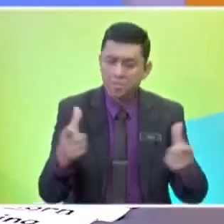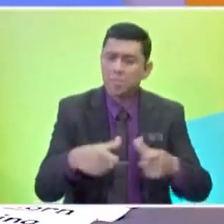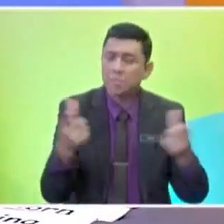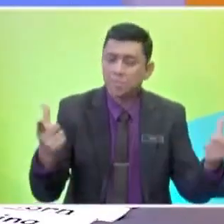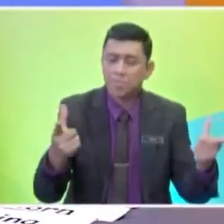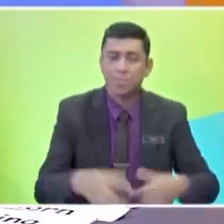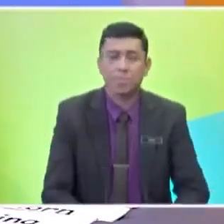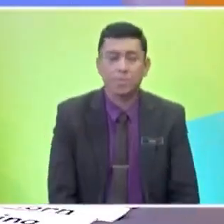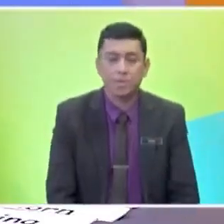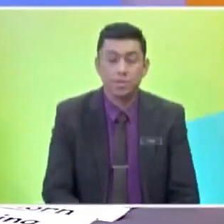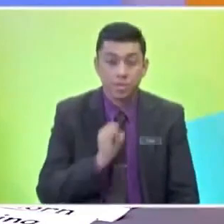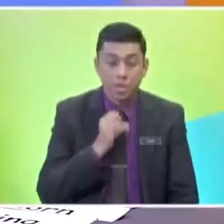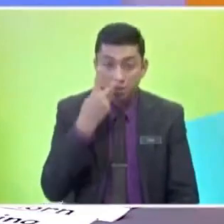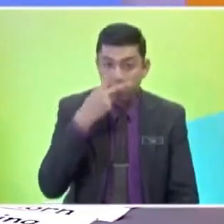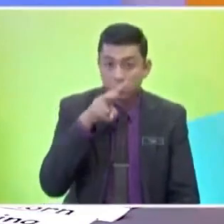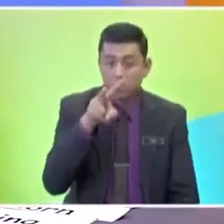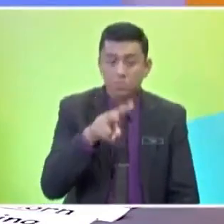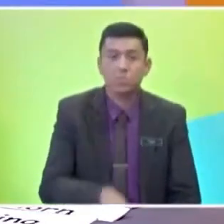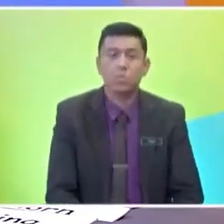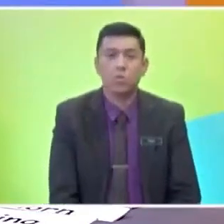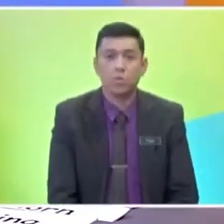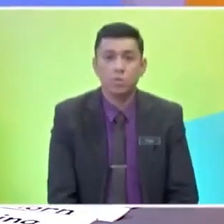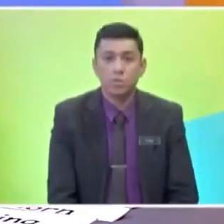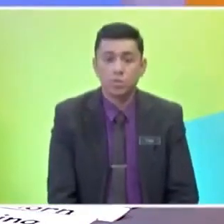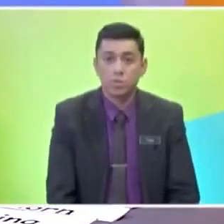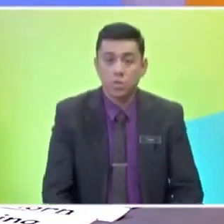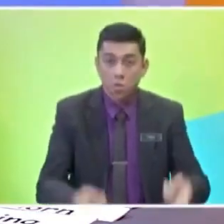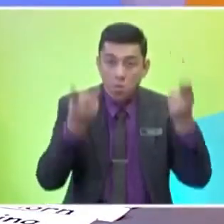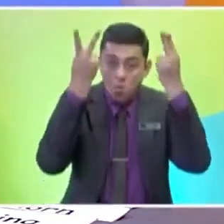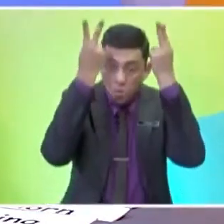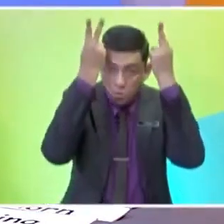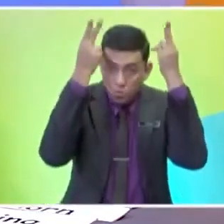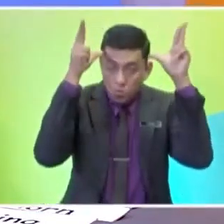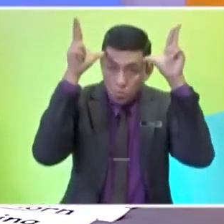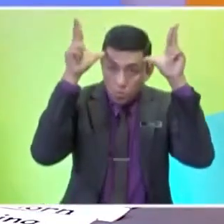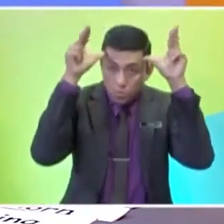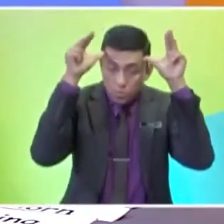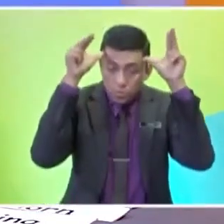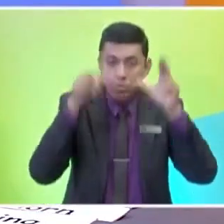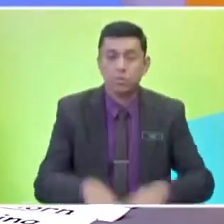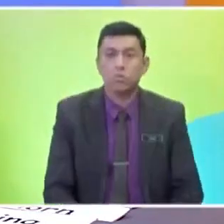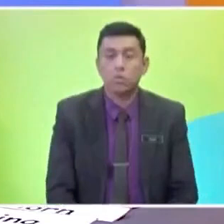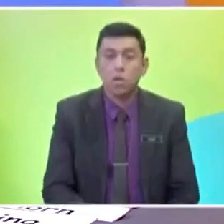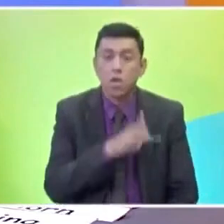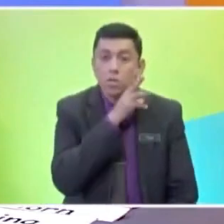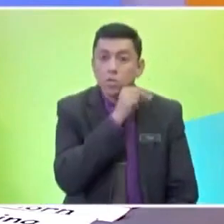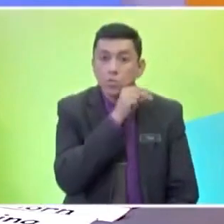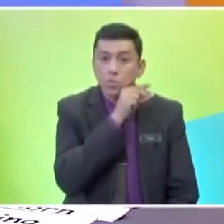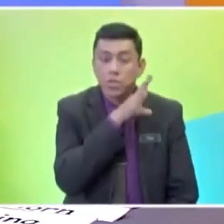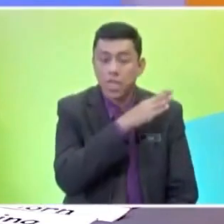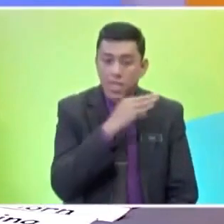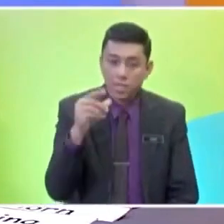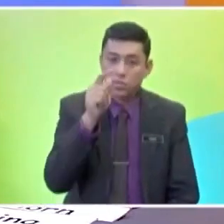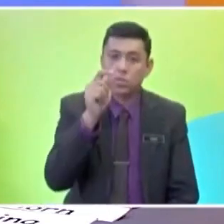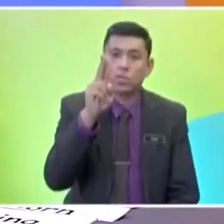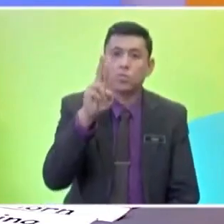teacher, I have seen horse, goose, and also turkey.